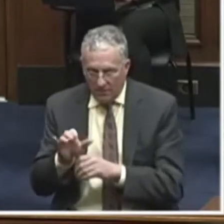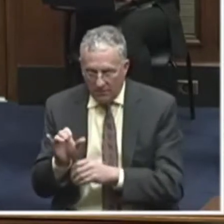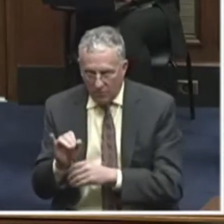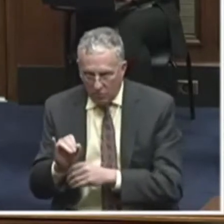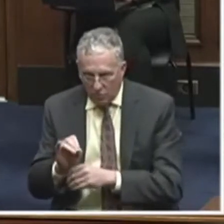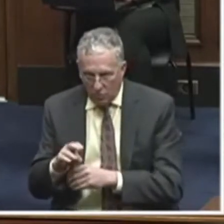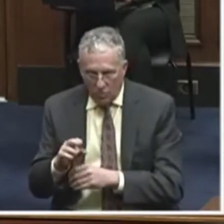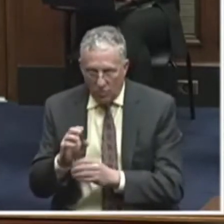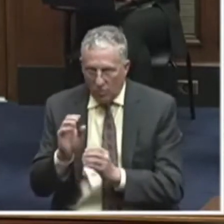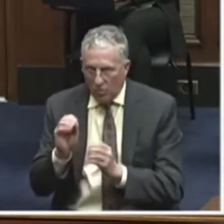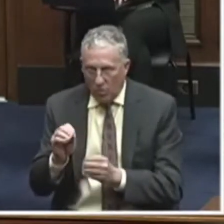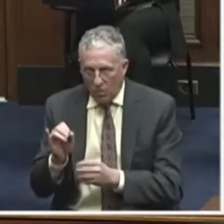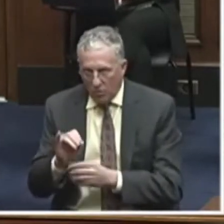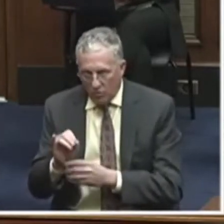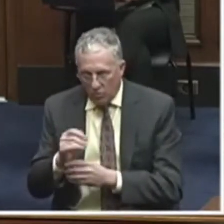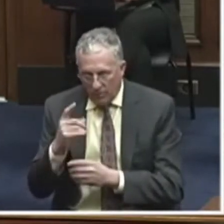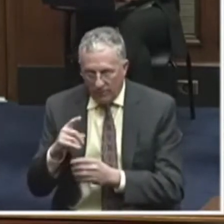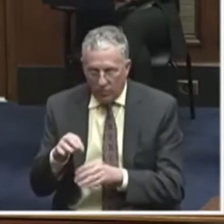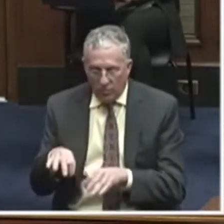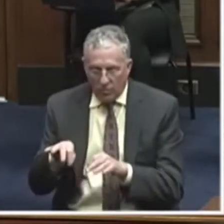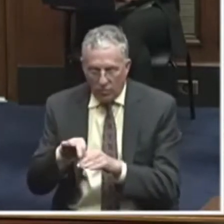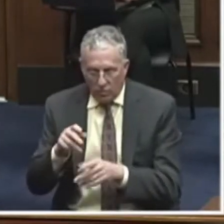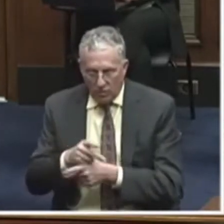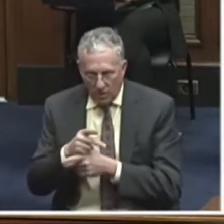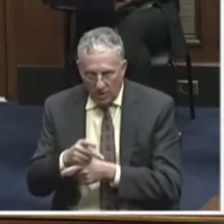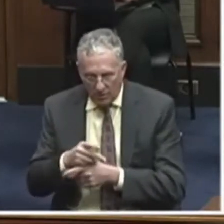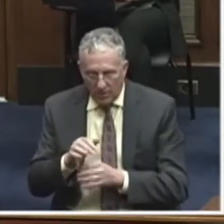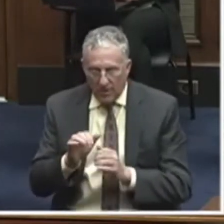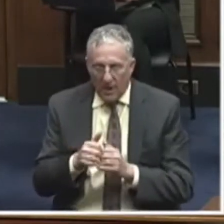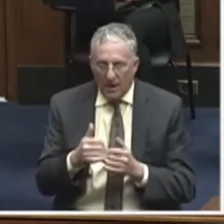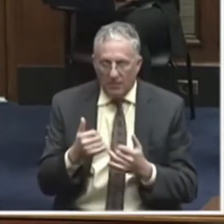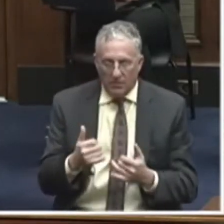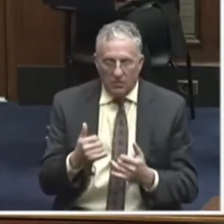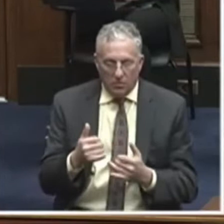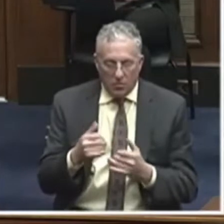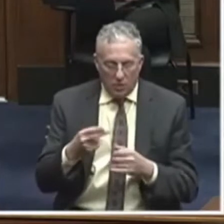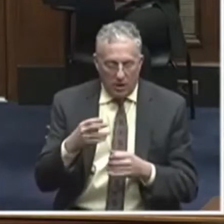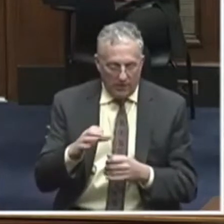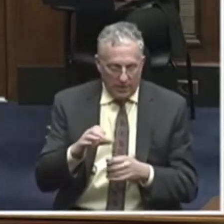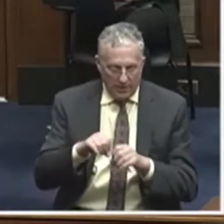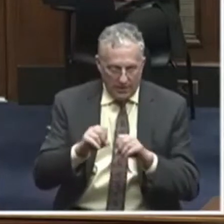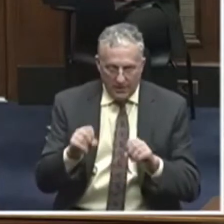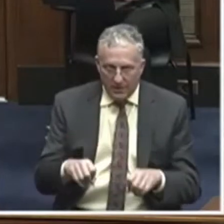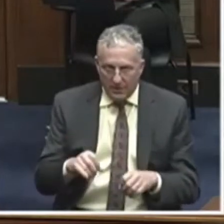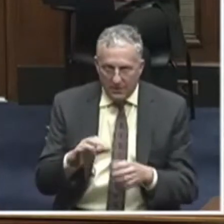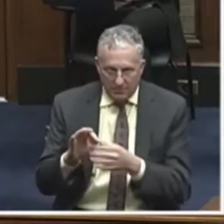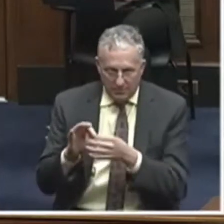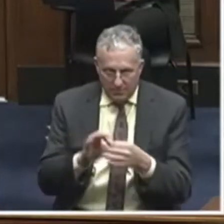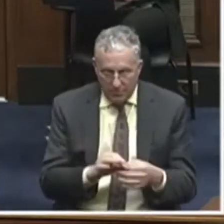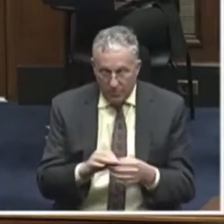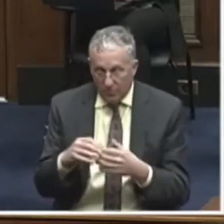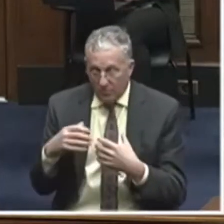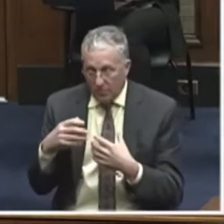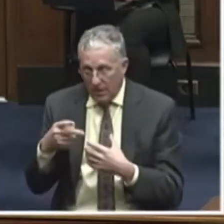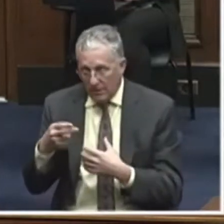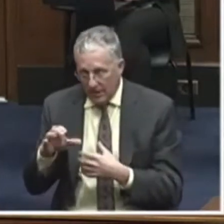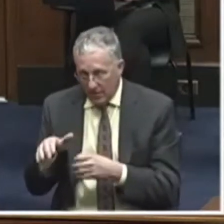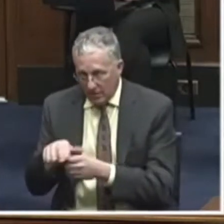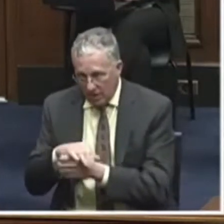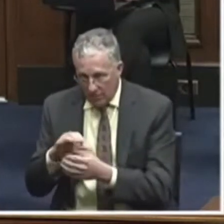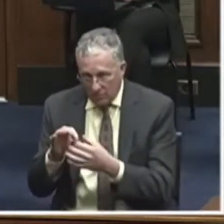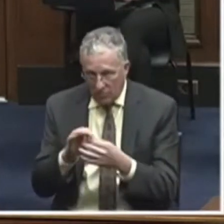care. This, in part, is a result of how our current healthcare system frequently ties one's healthcare coverage to their